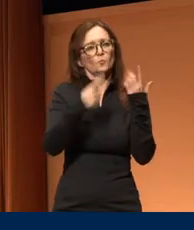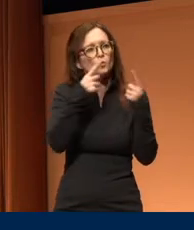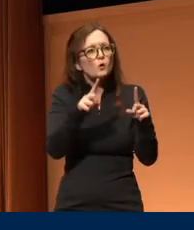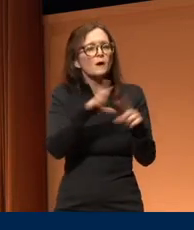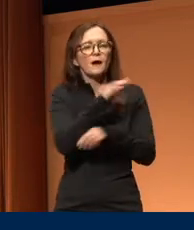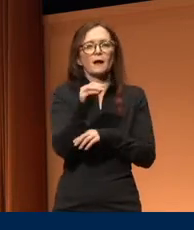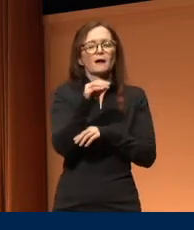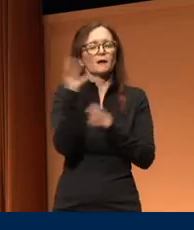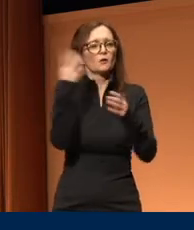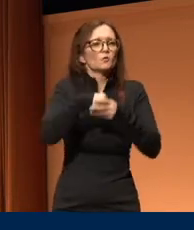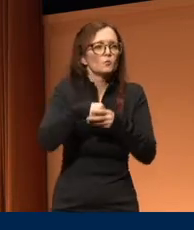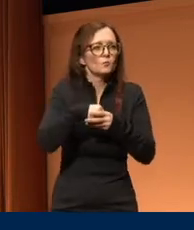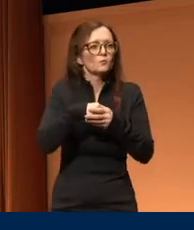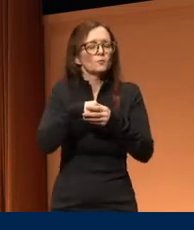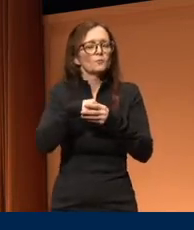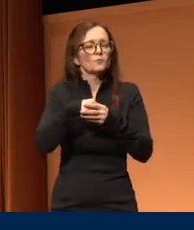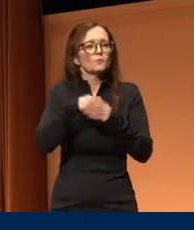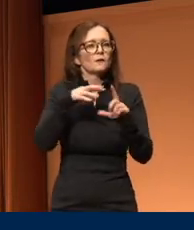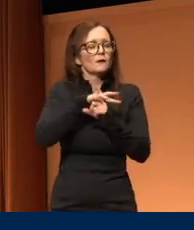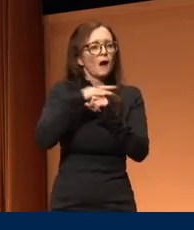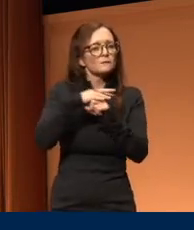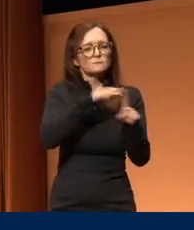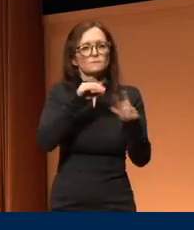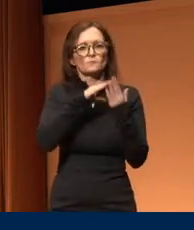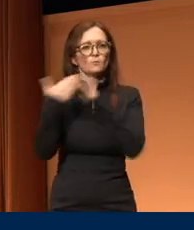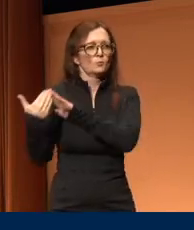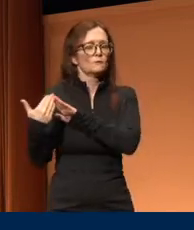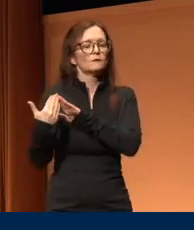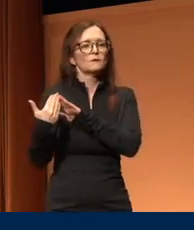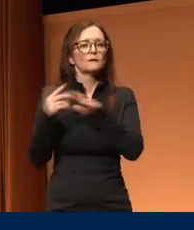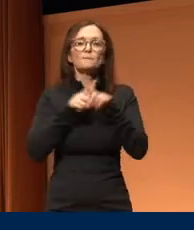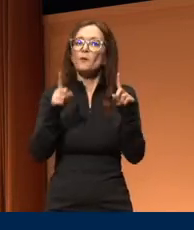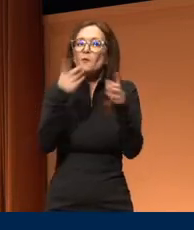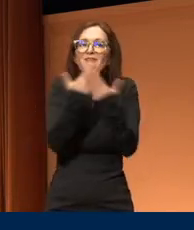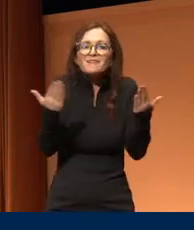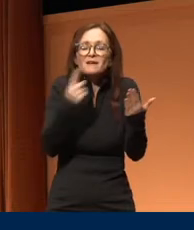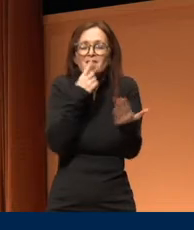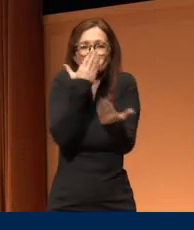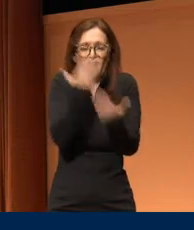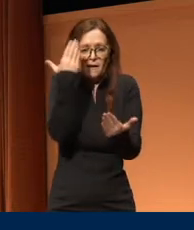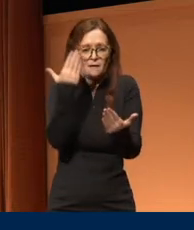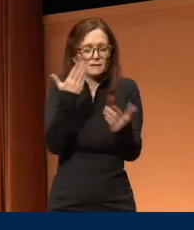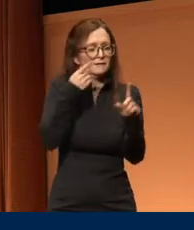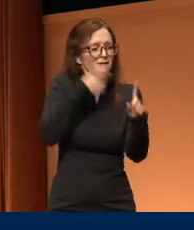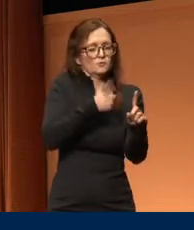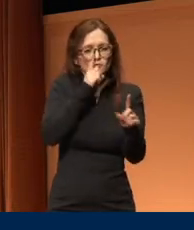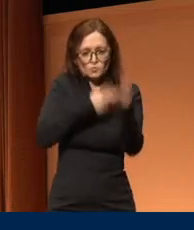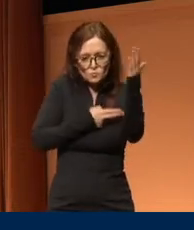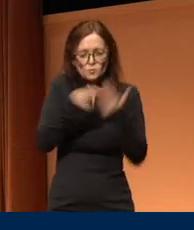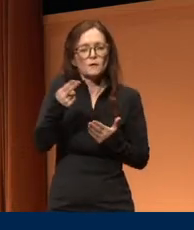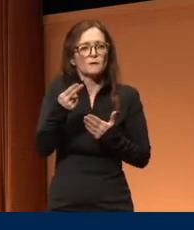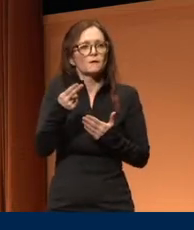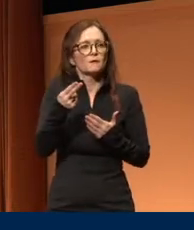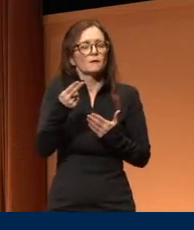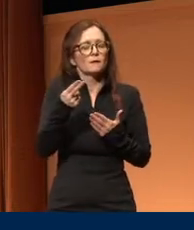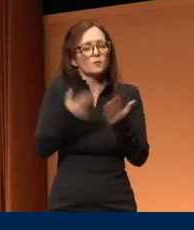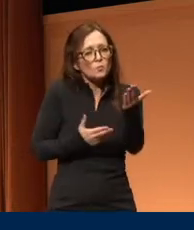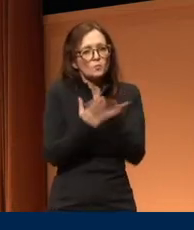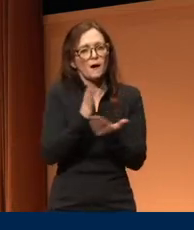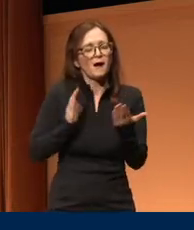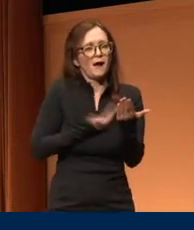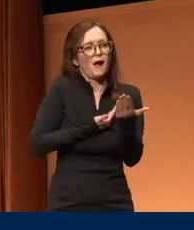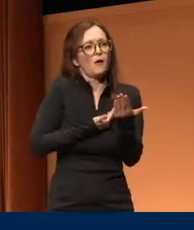given context and a given community. But the fact is that we need truth as the normative horizon of our moral and